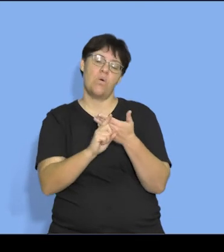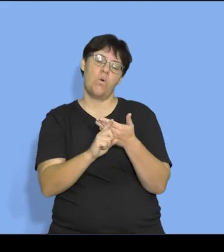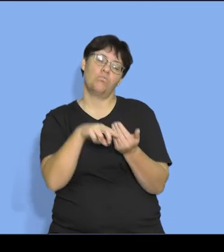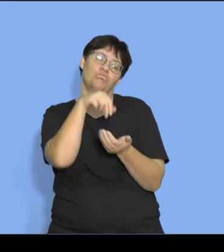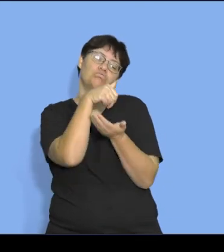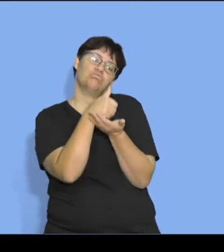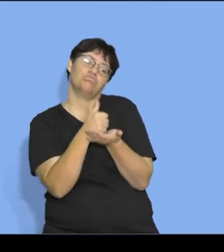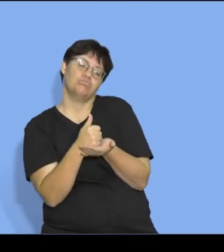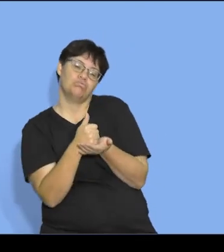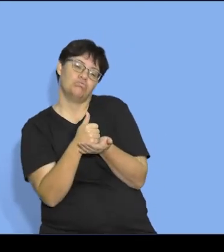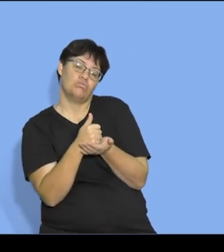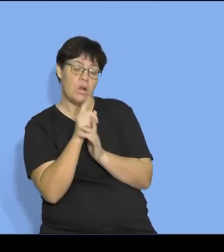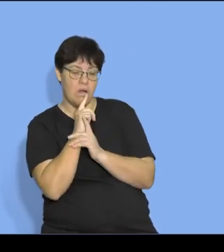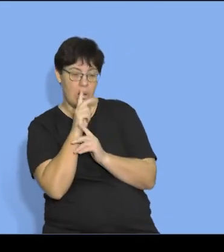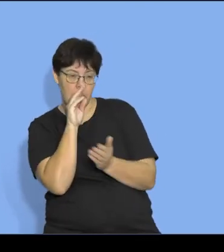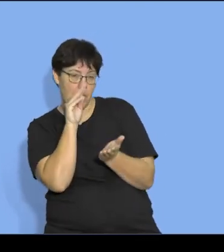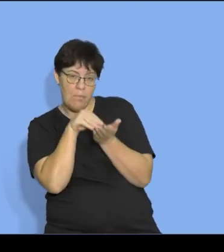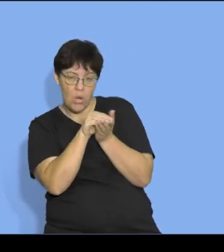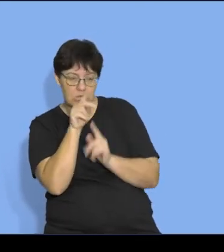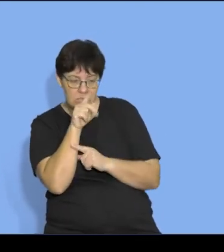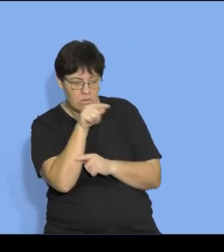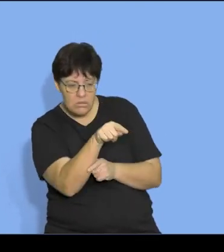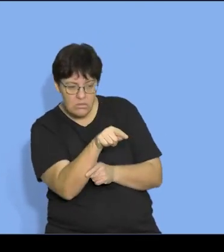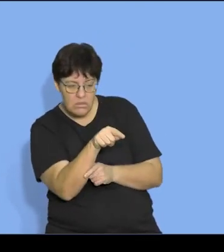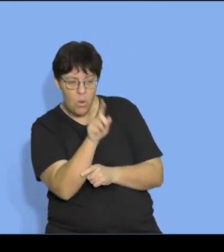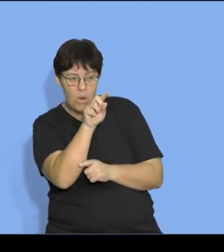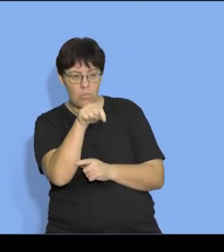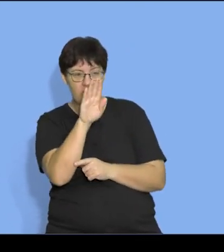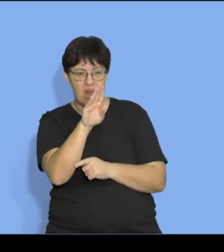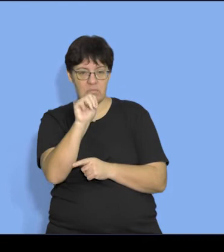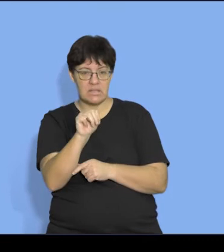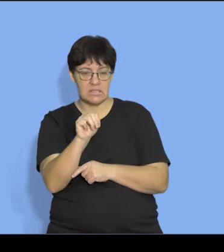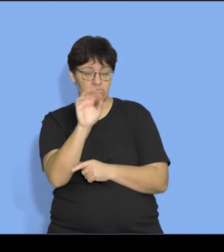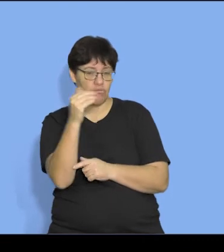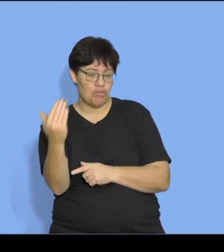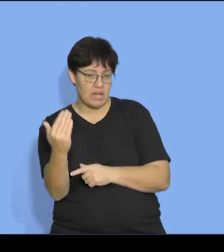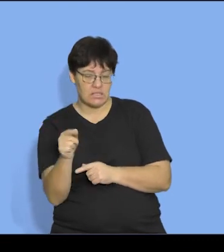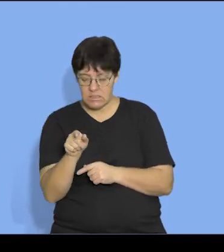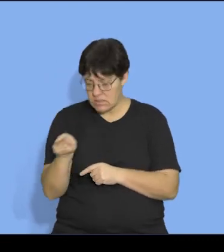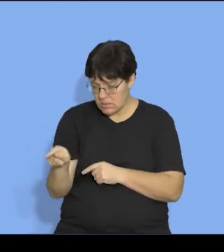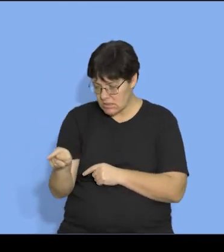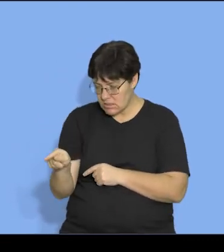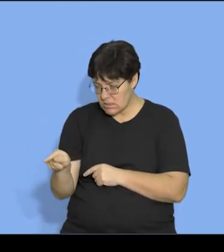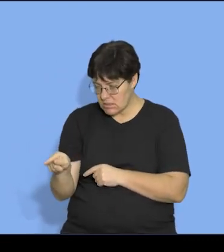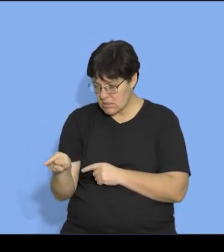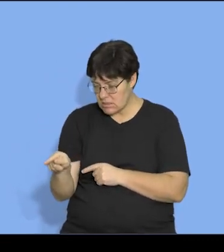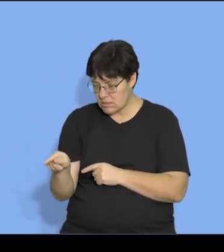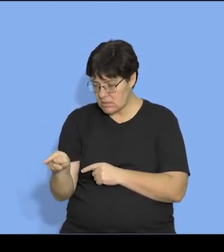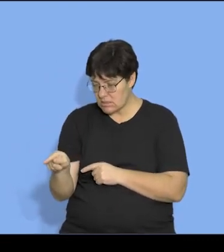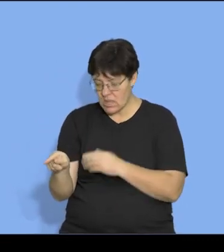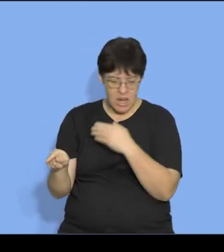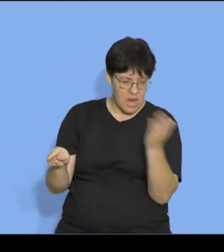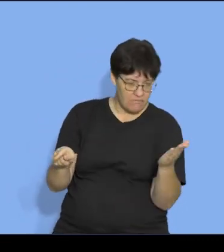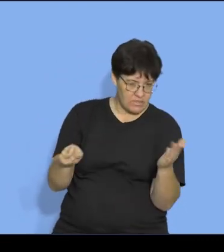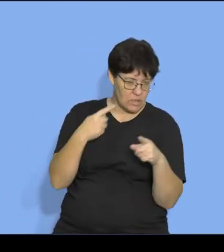lounge. One day she saw a mouse that was 1.5 meters to her right and a toy ball that was 2 meters